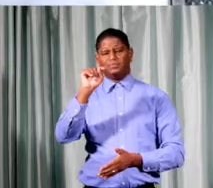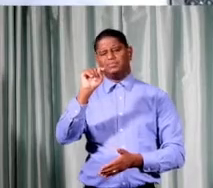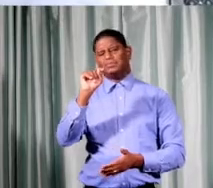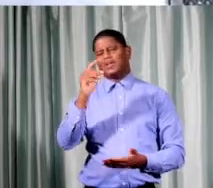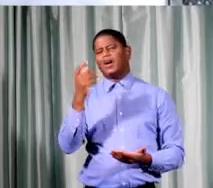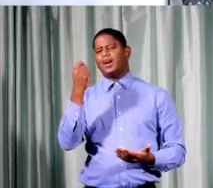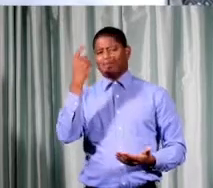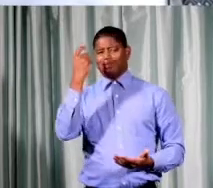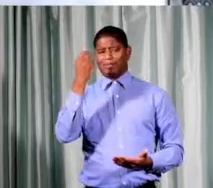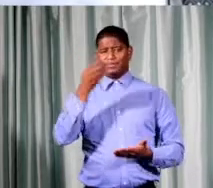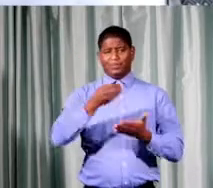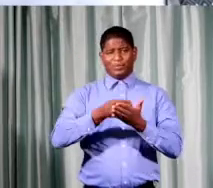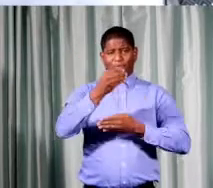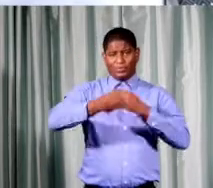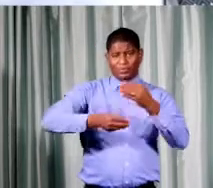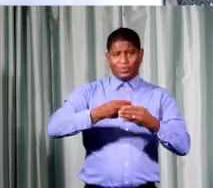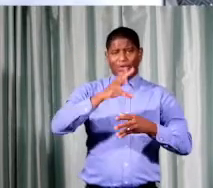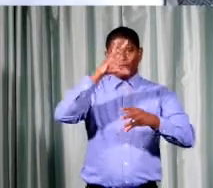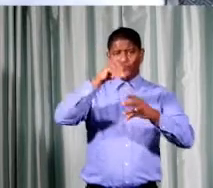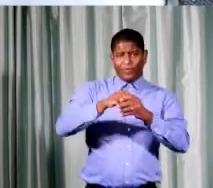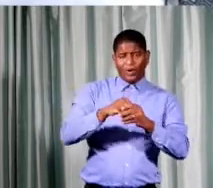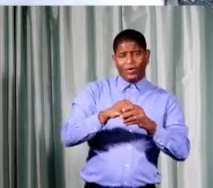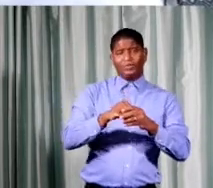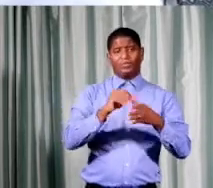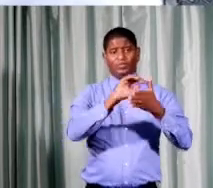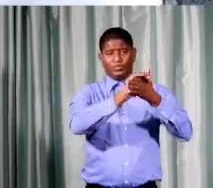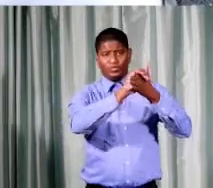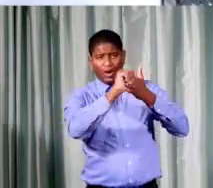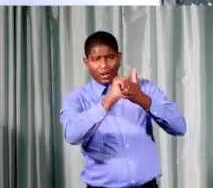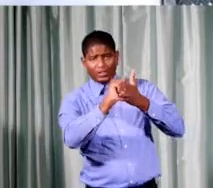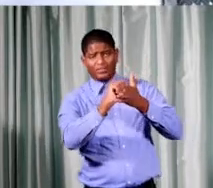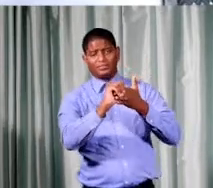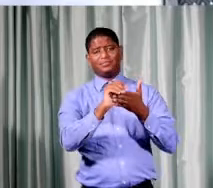Therefore, a lot of what drives your business